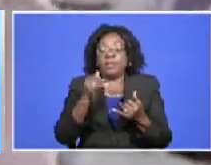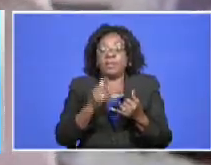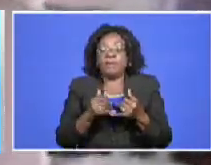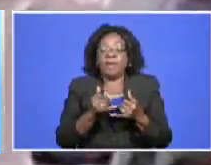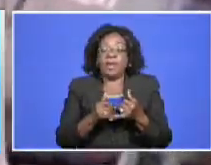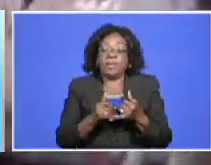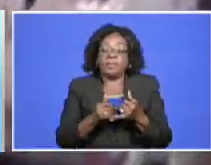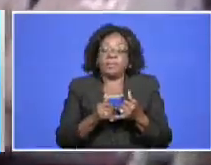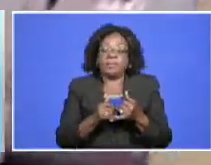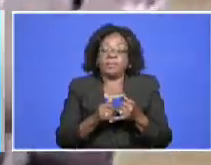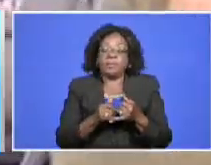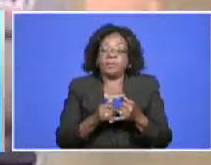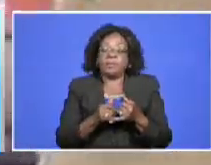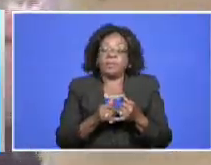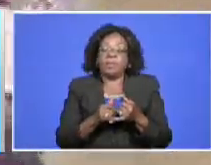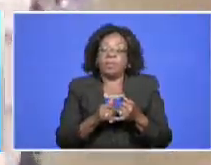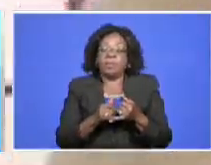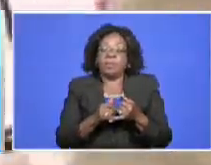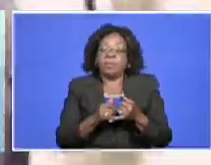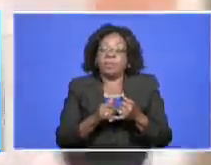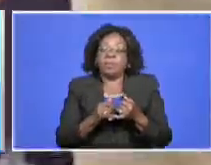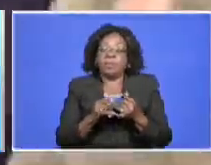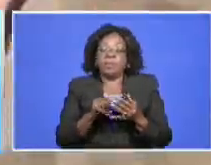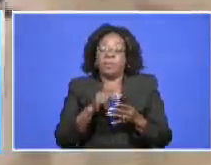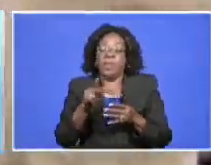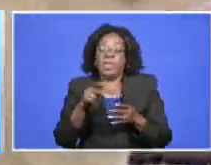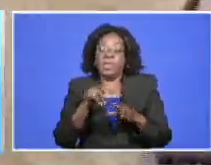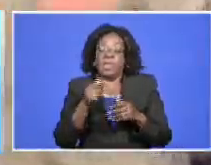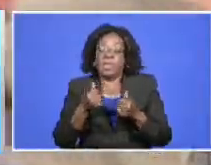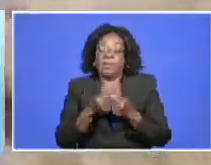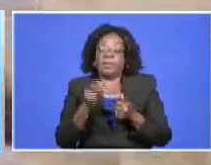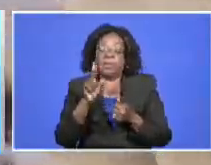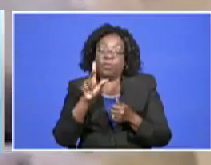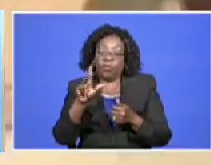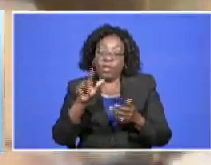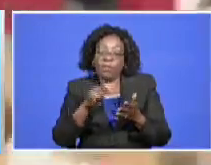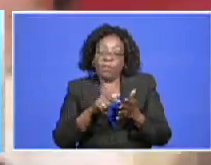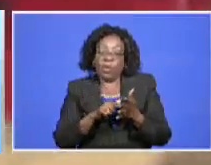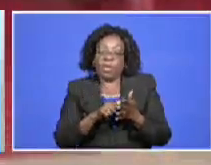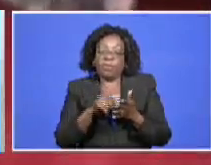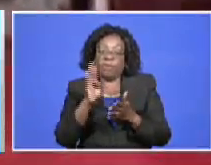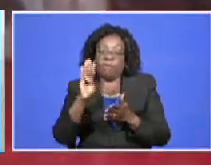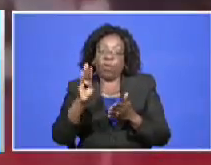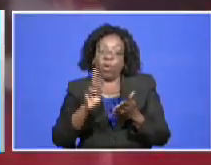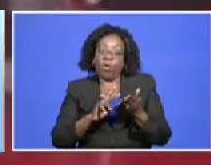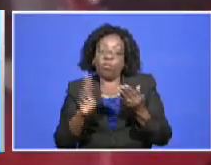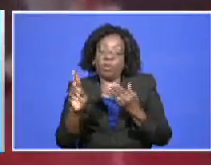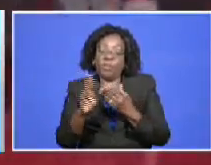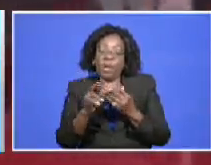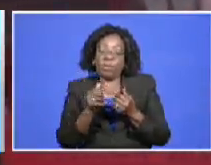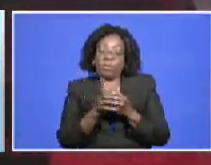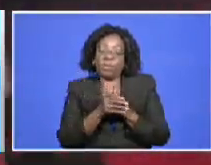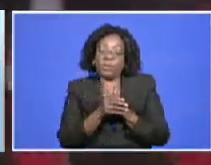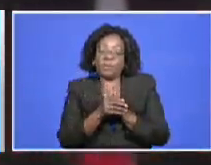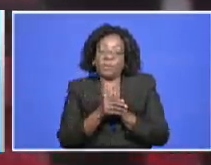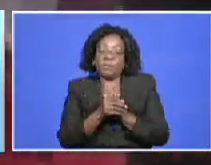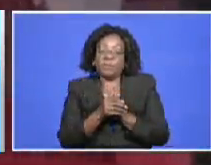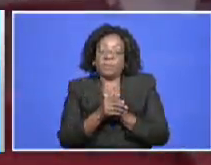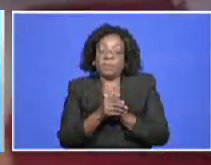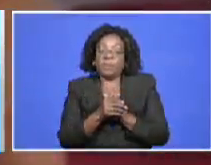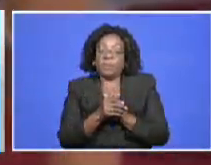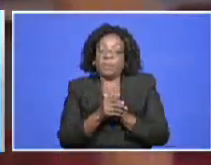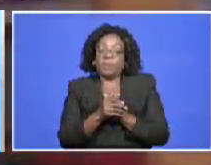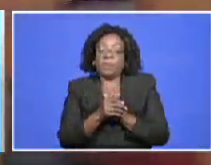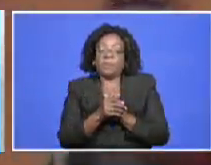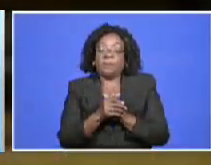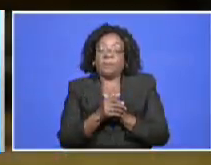record 9 times. Bane finishing the game with 3 points and 4 rebounds in 26 minutes of action. Robert Morris will face St. Francis in